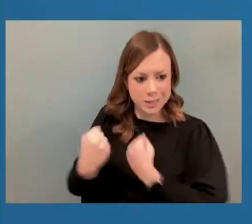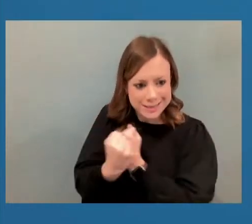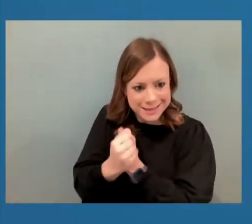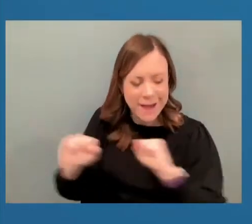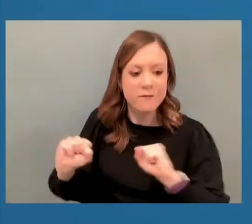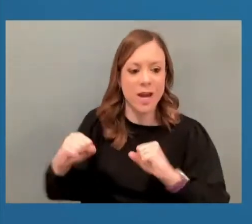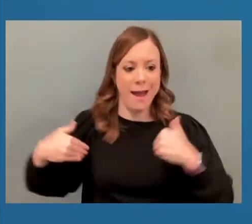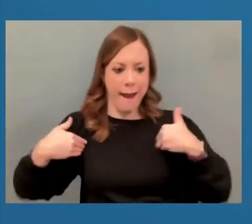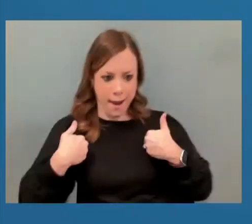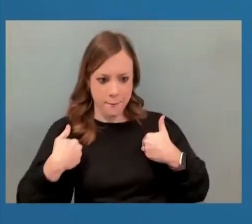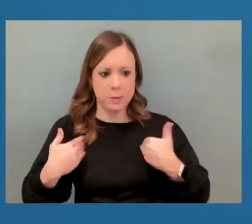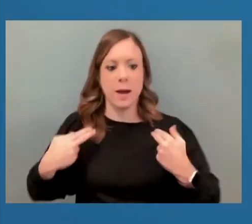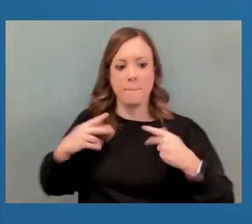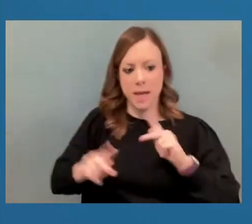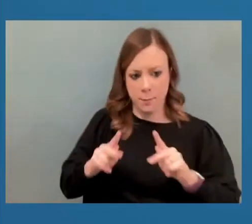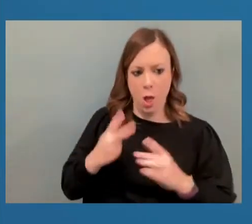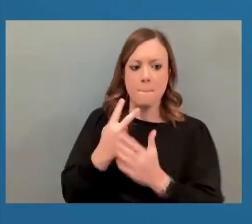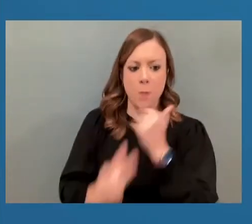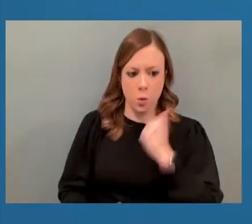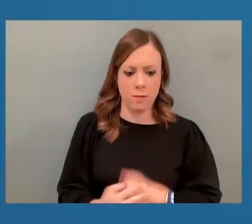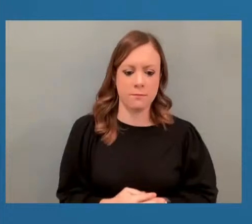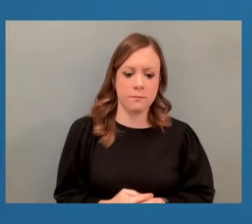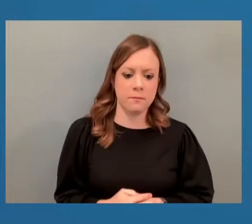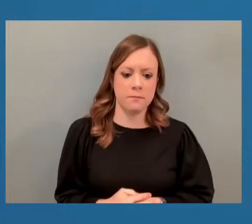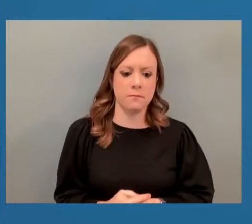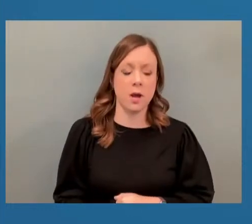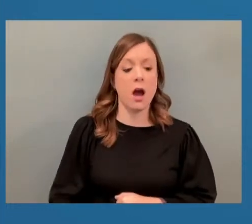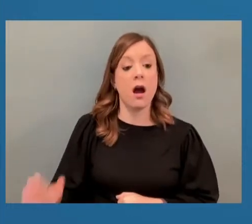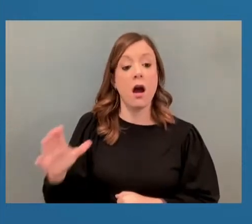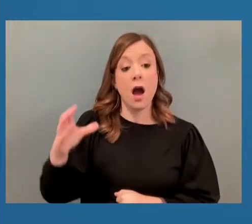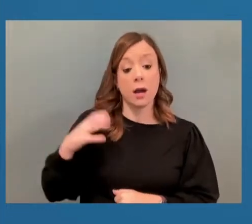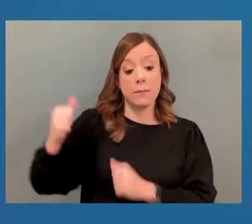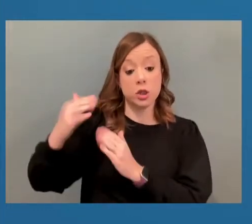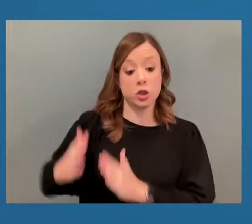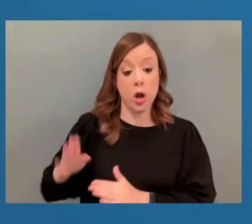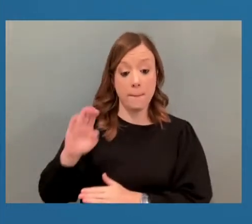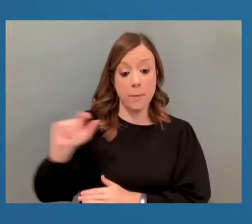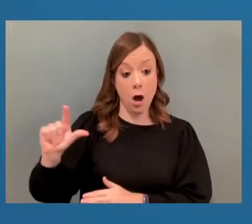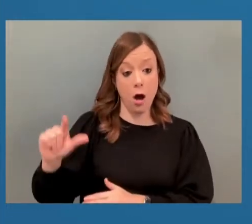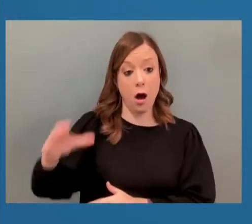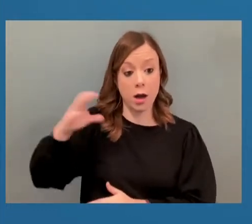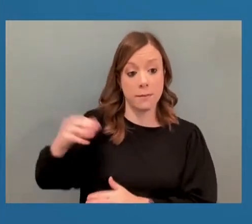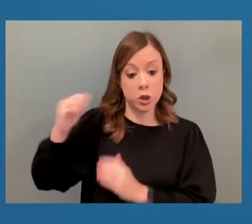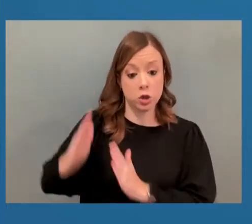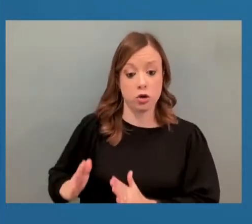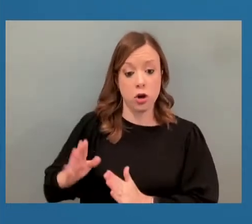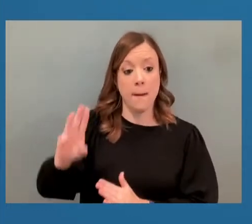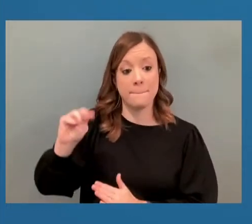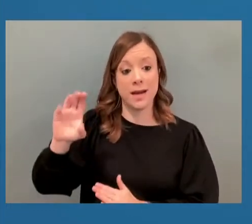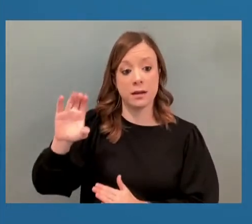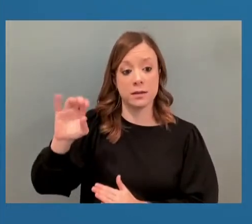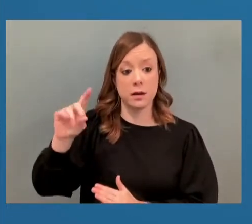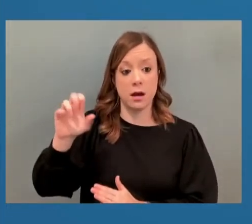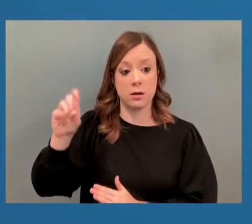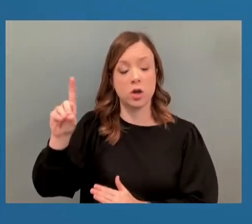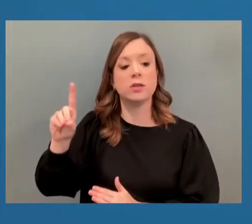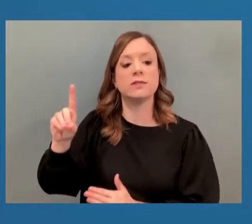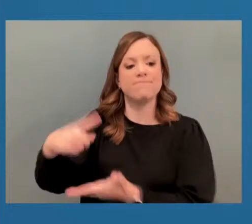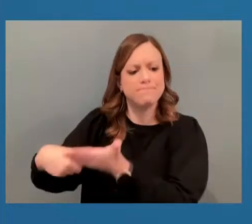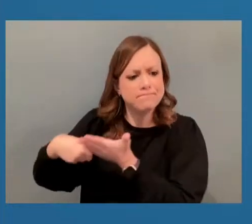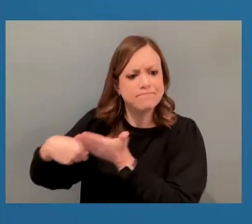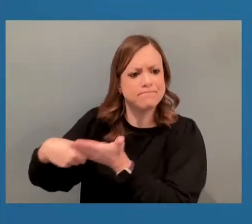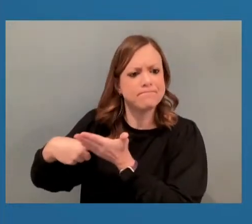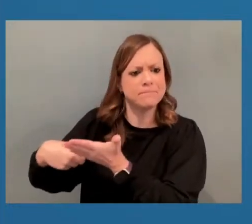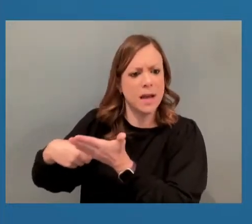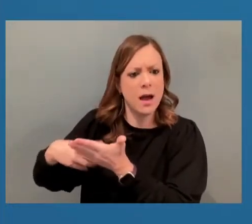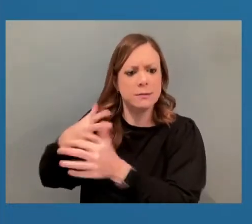safe. Commissioner Ball and Commissioner McDonald regularly talk on this issue, as do our teams. We